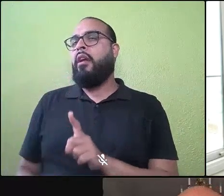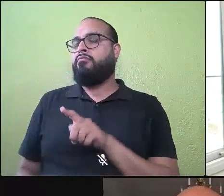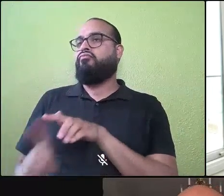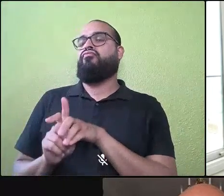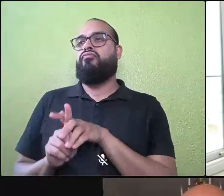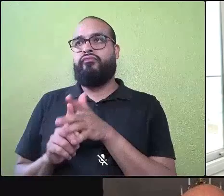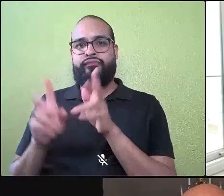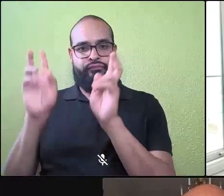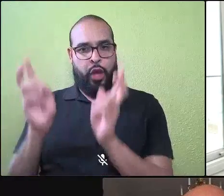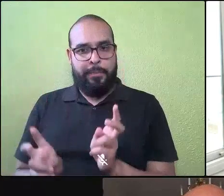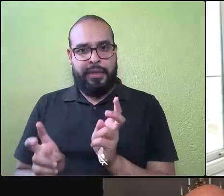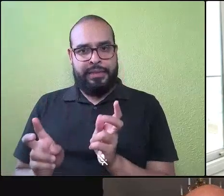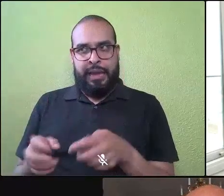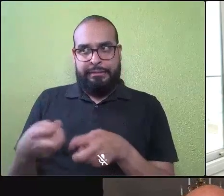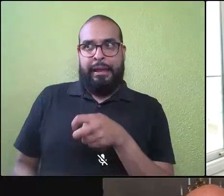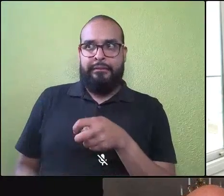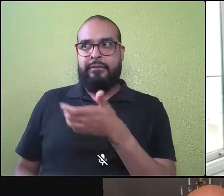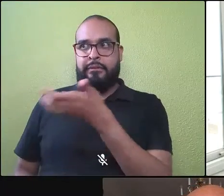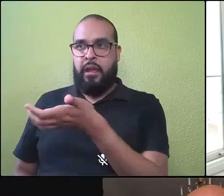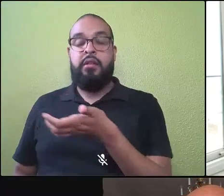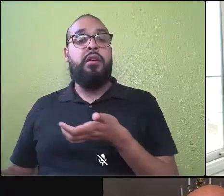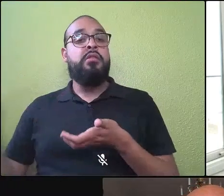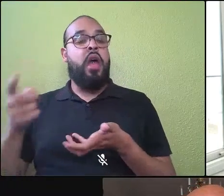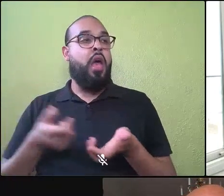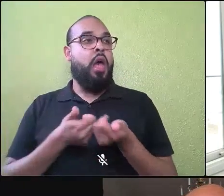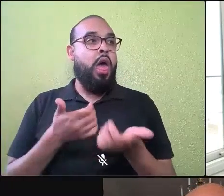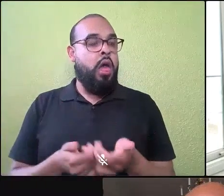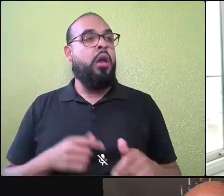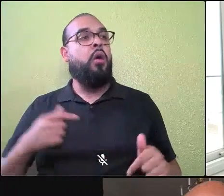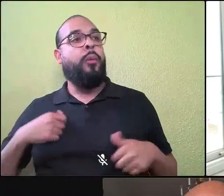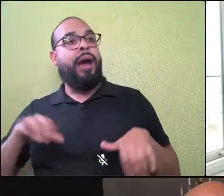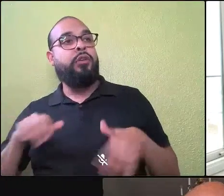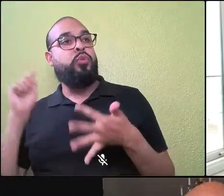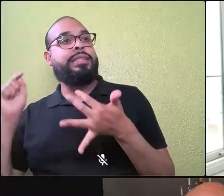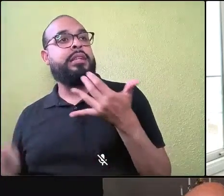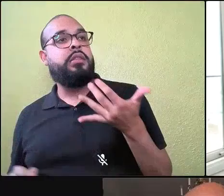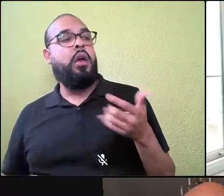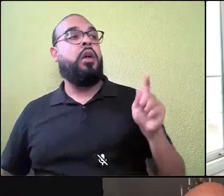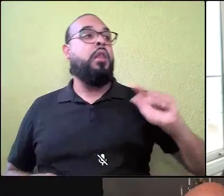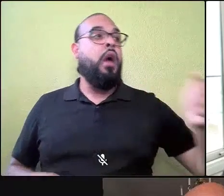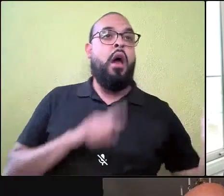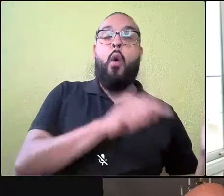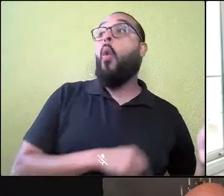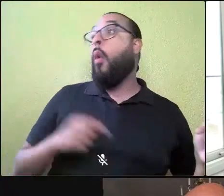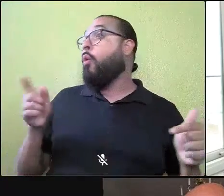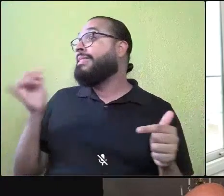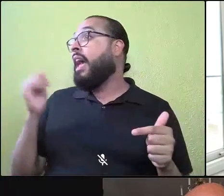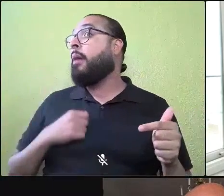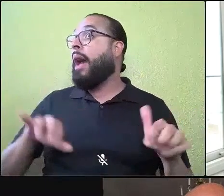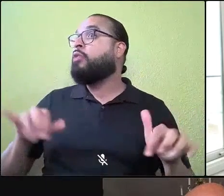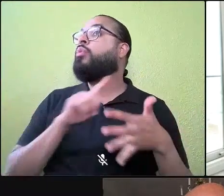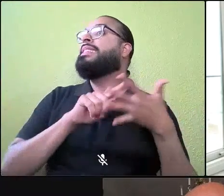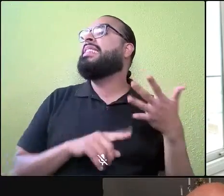here's what I'm doing. And they start sharing with each other, what actually helps me as leader, because the reality is that I don't have it figured out either as I lead my own company, right? And